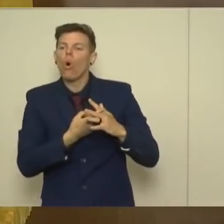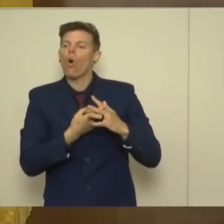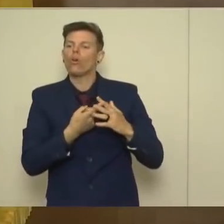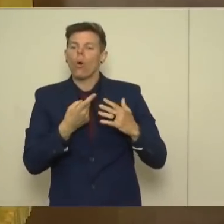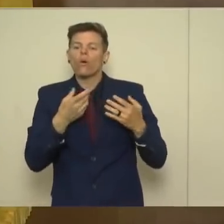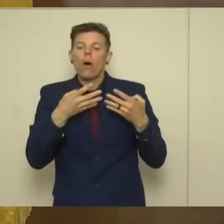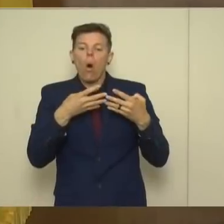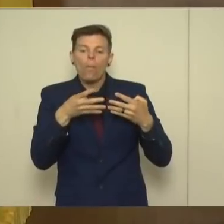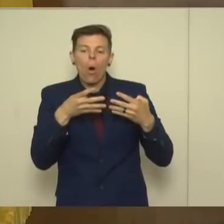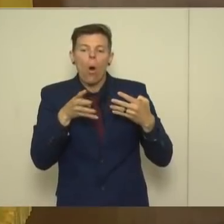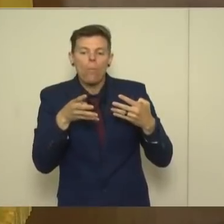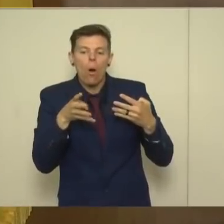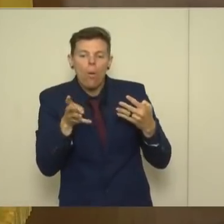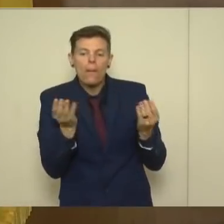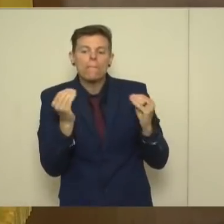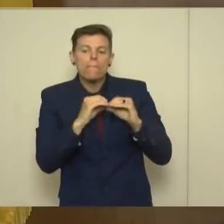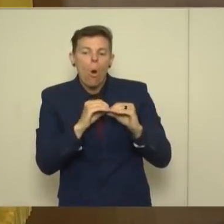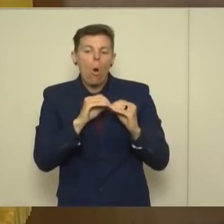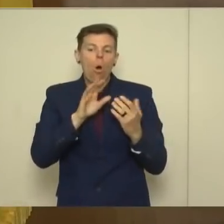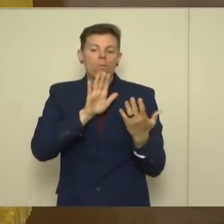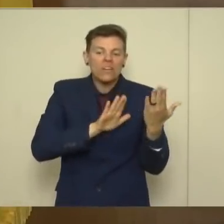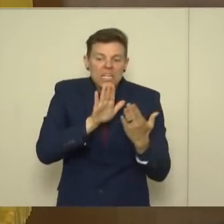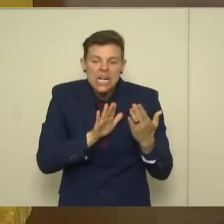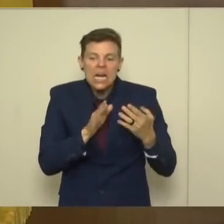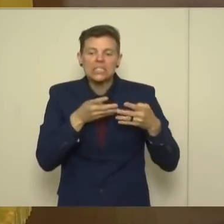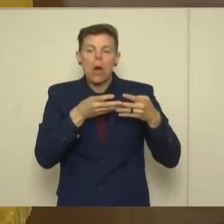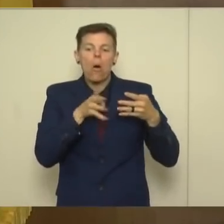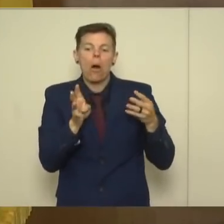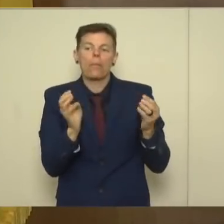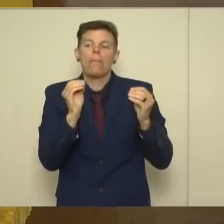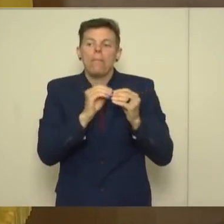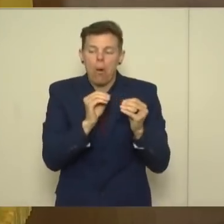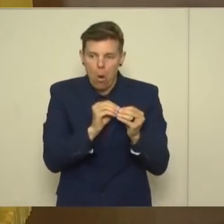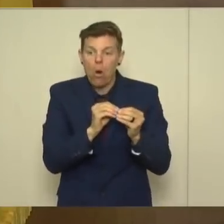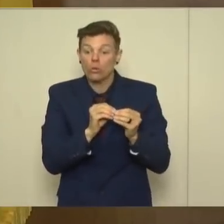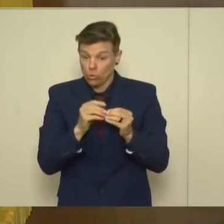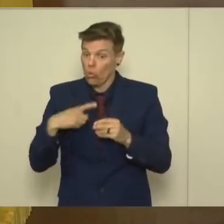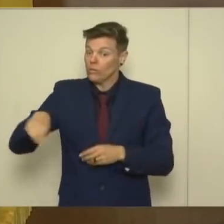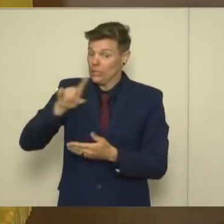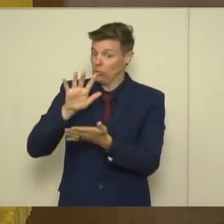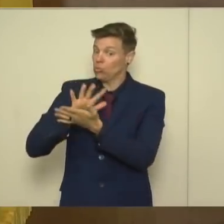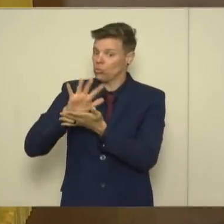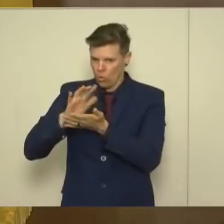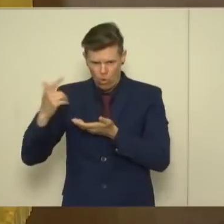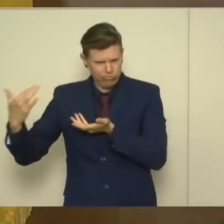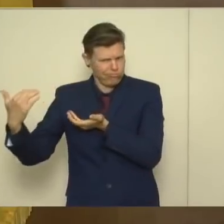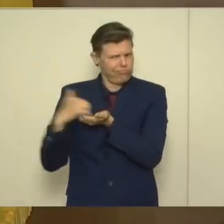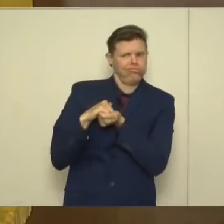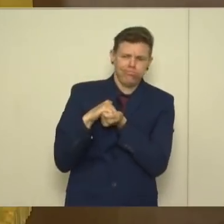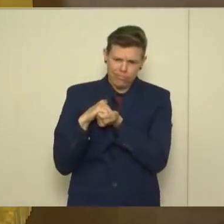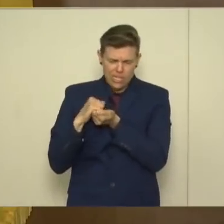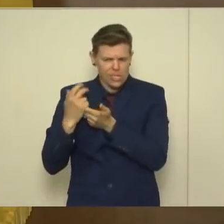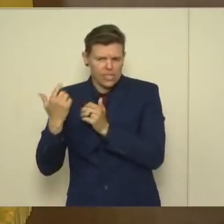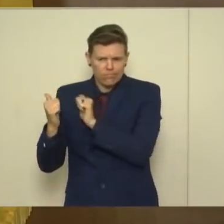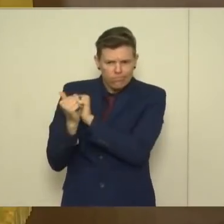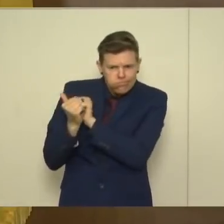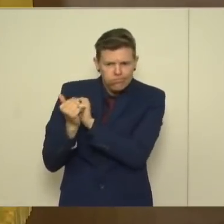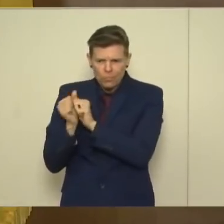appropriate times. But they're doing that, I believe, in full partnership with us, and I'm very pleased with where we currently